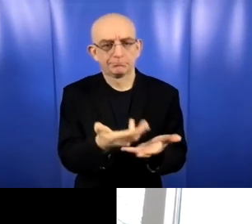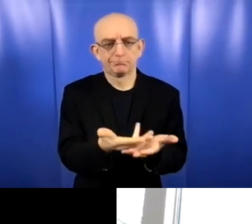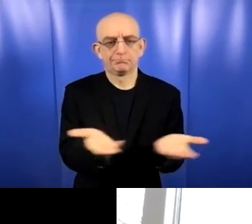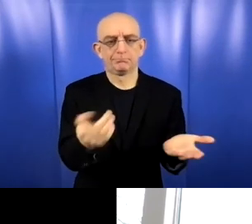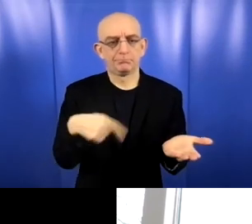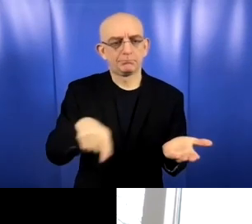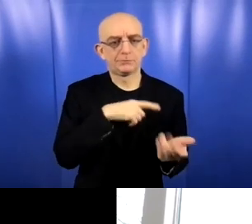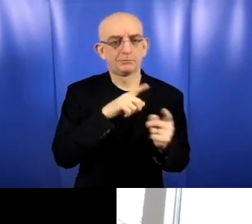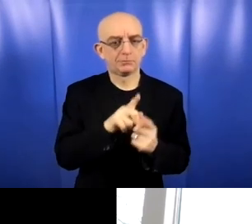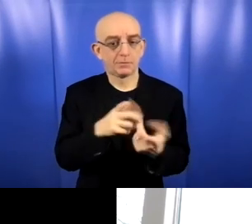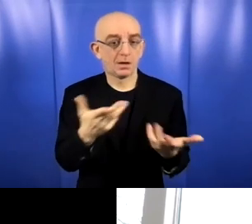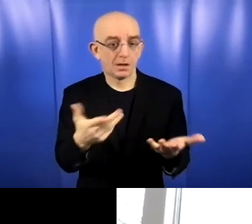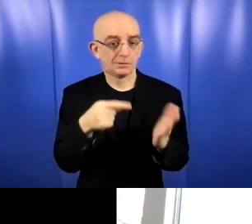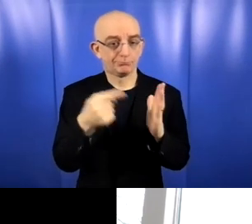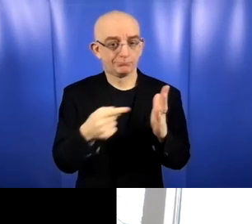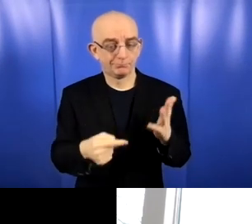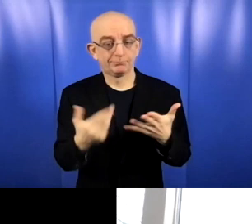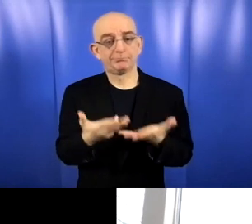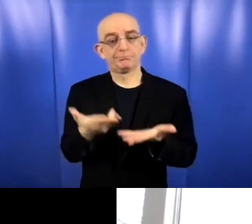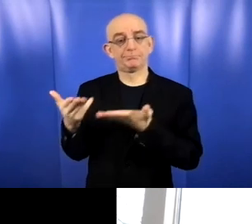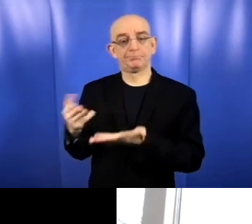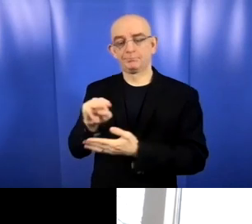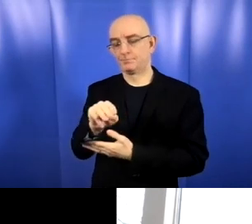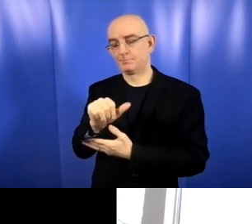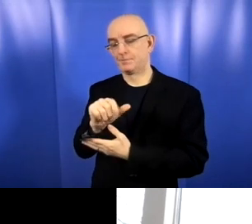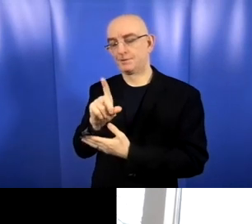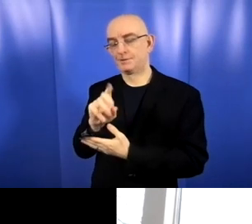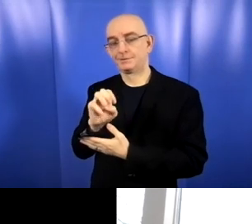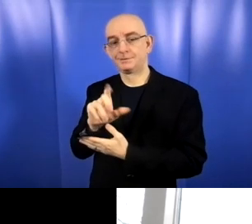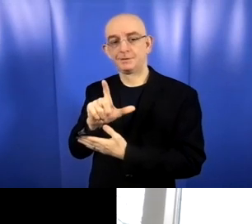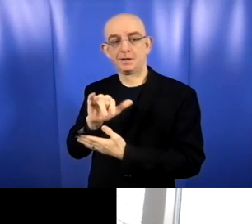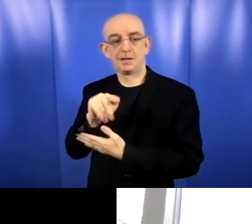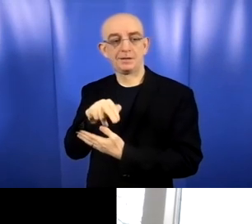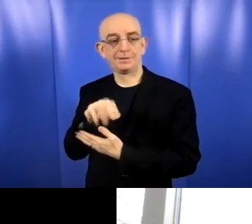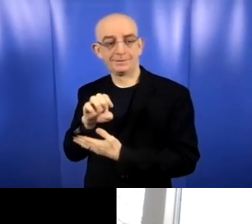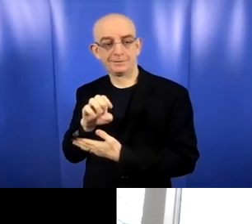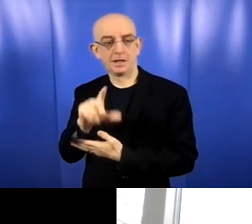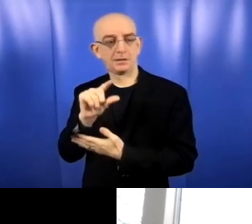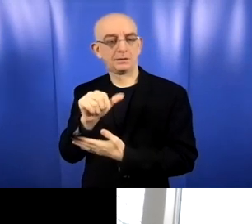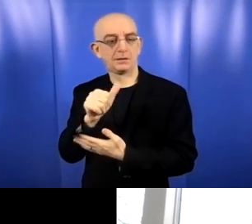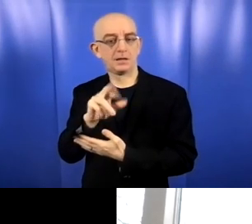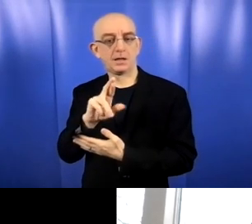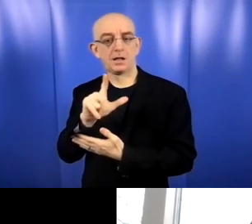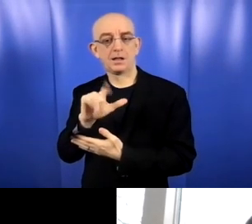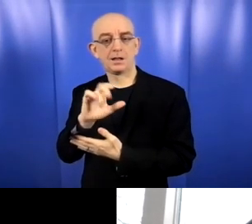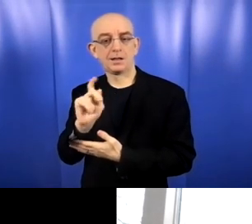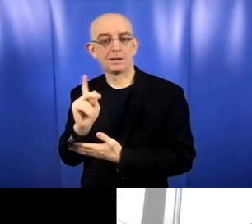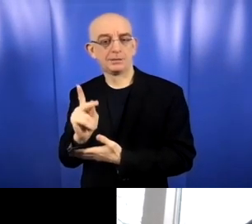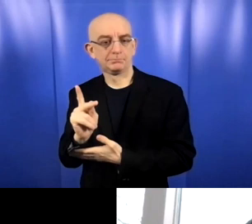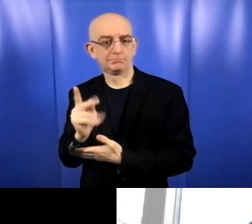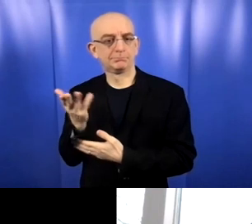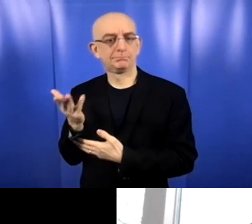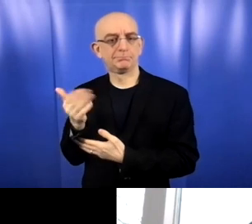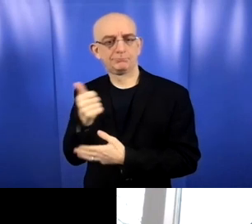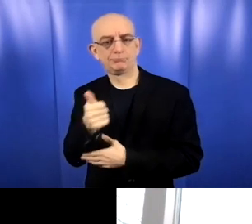Protection, Policy and Legal Advice at UNHCR. And she's going to talk about some of how we think